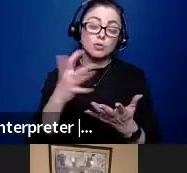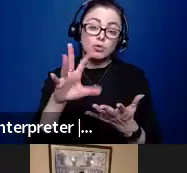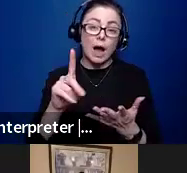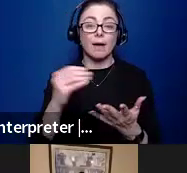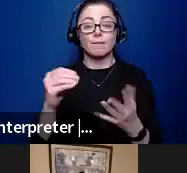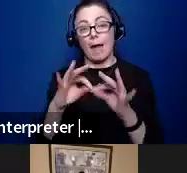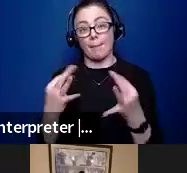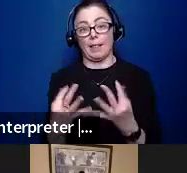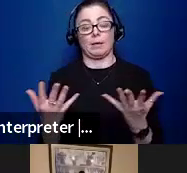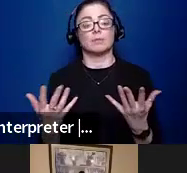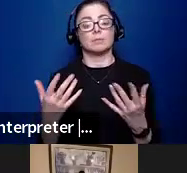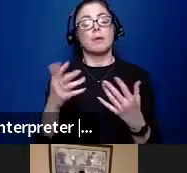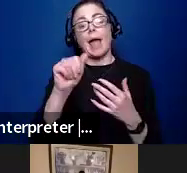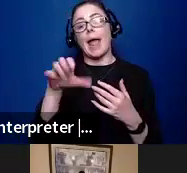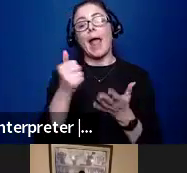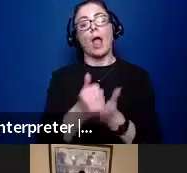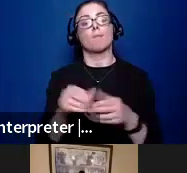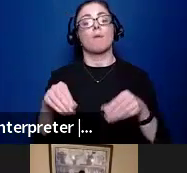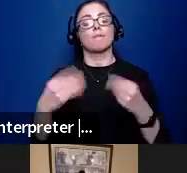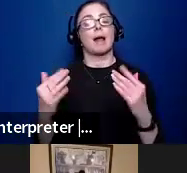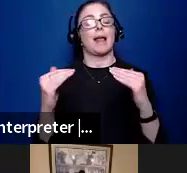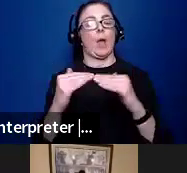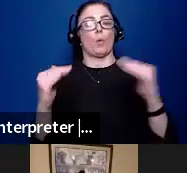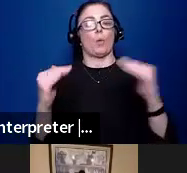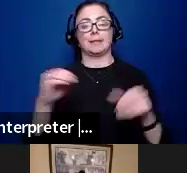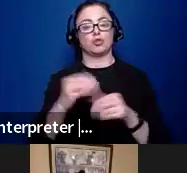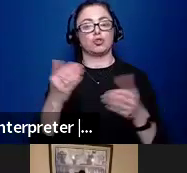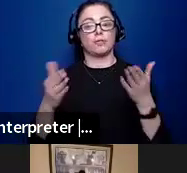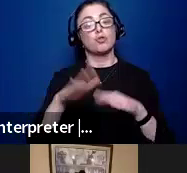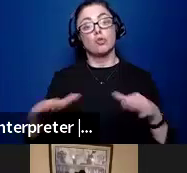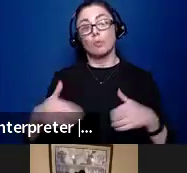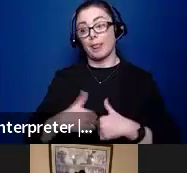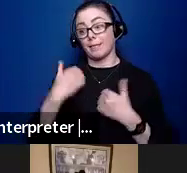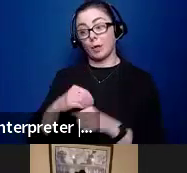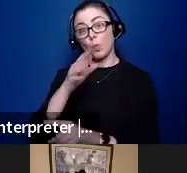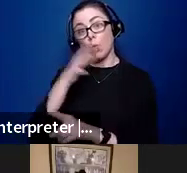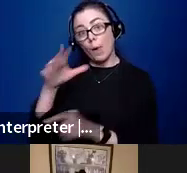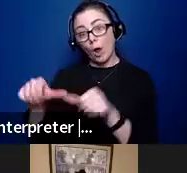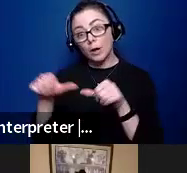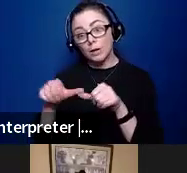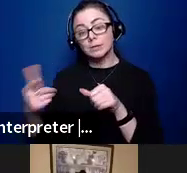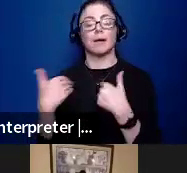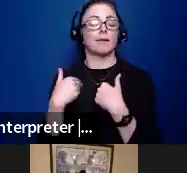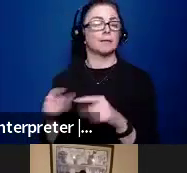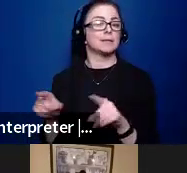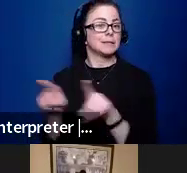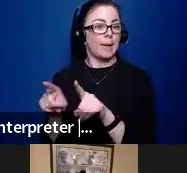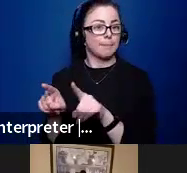help provide equity of services so children living in rural areas have the same